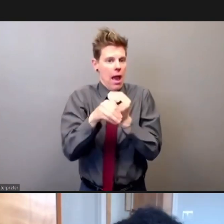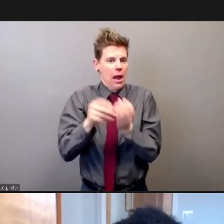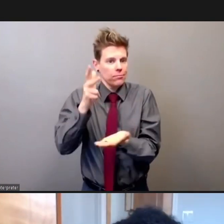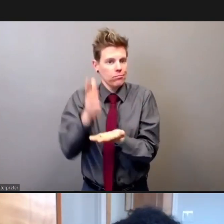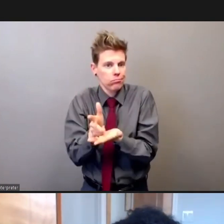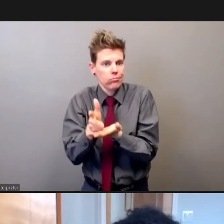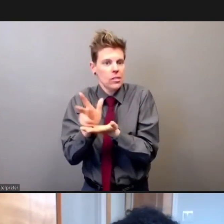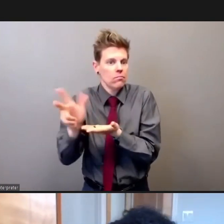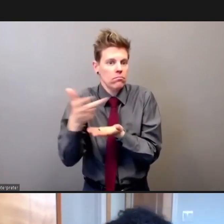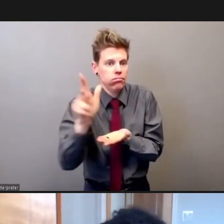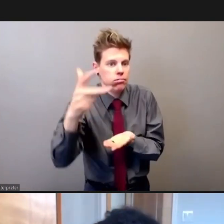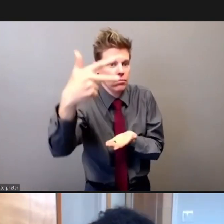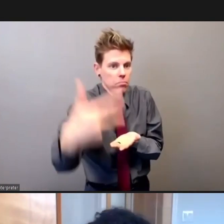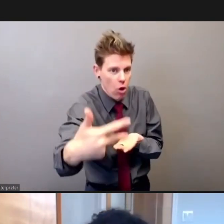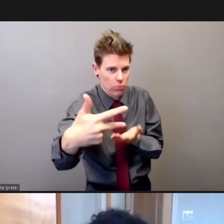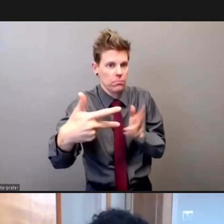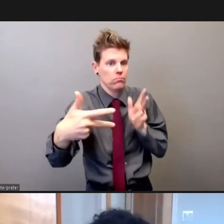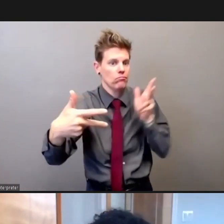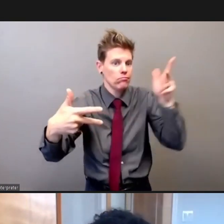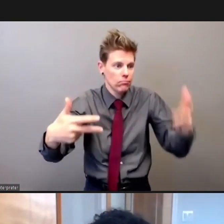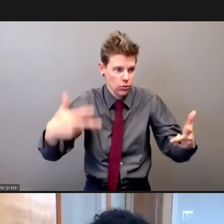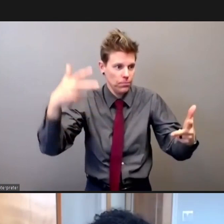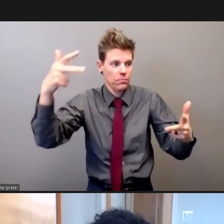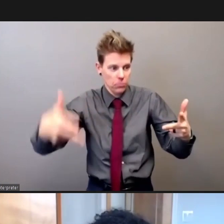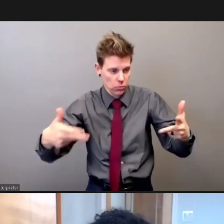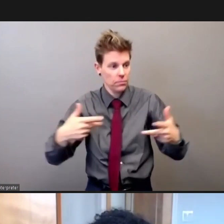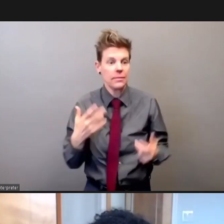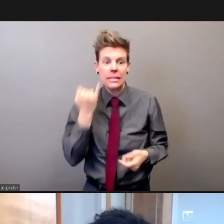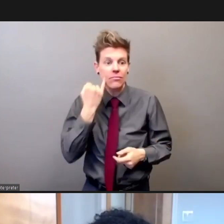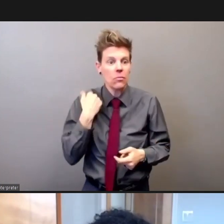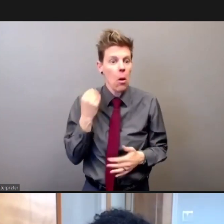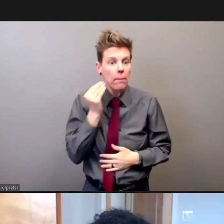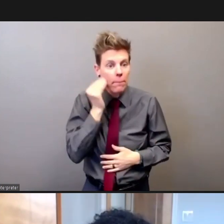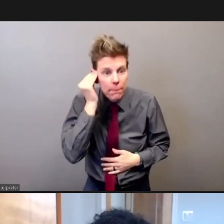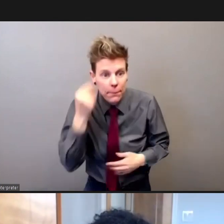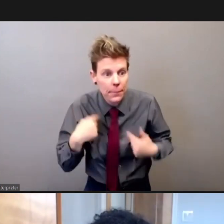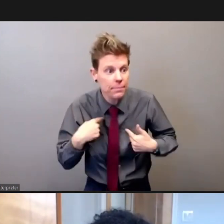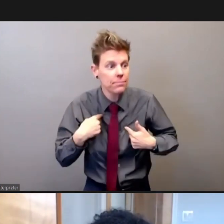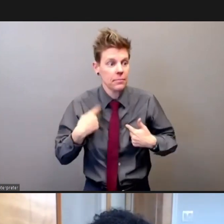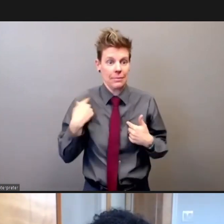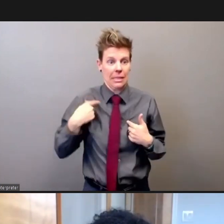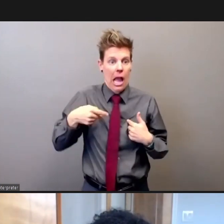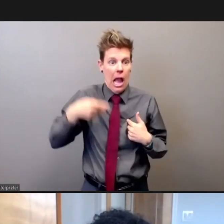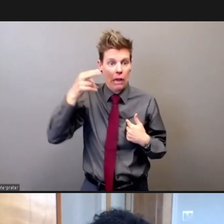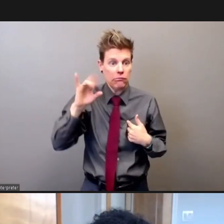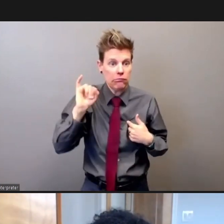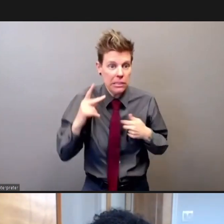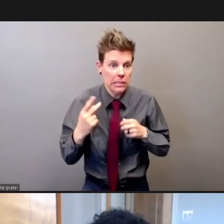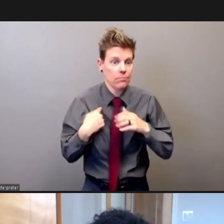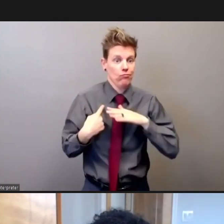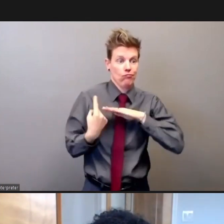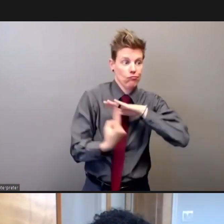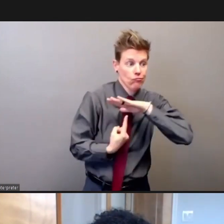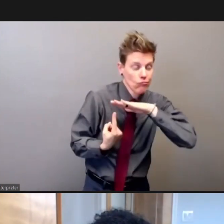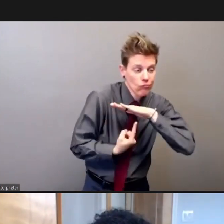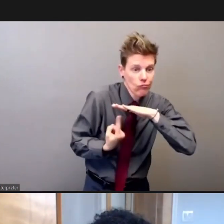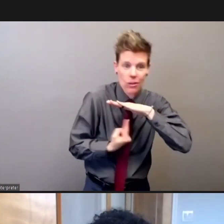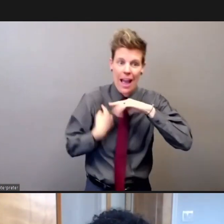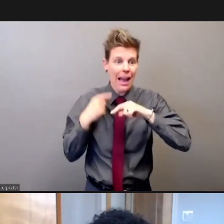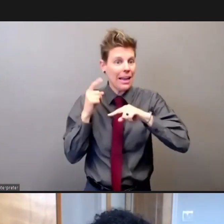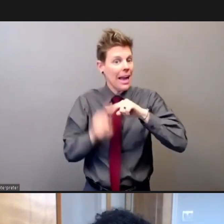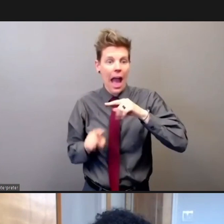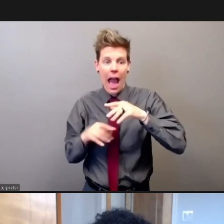are at home in one of those high-risk zip codes that Dr. Collins was talking about in our